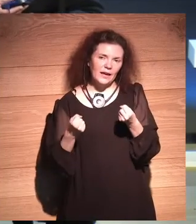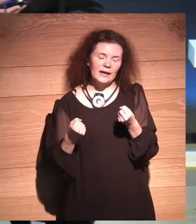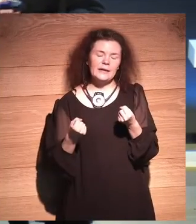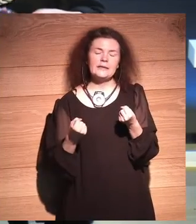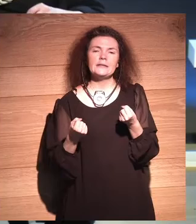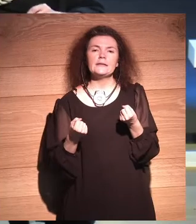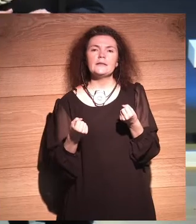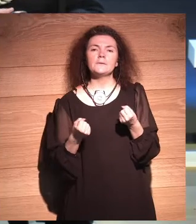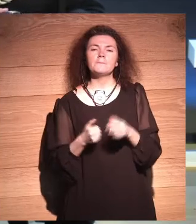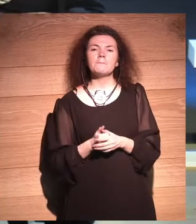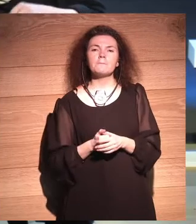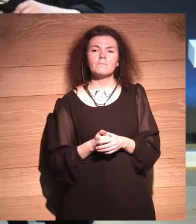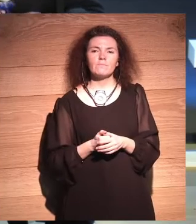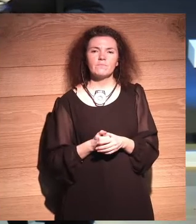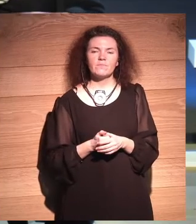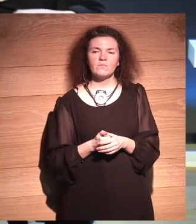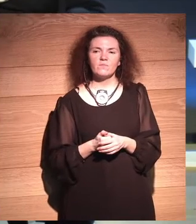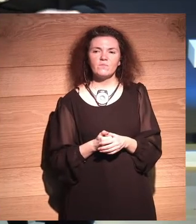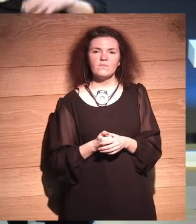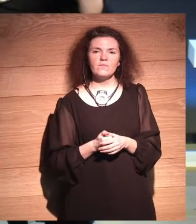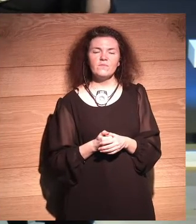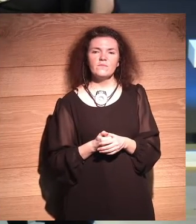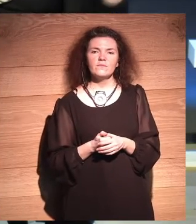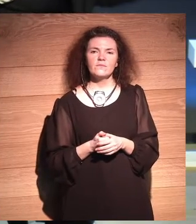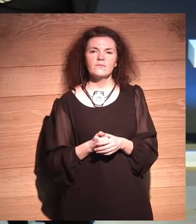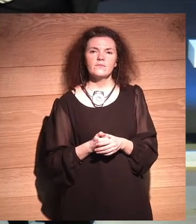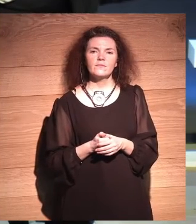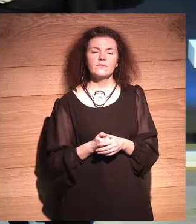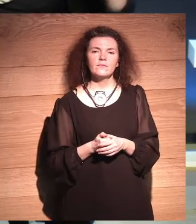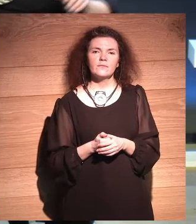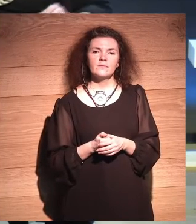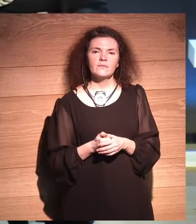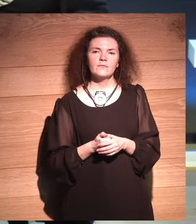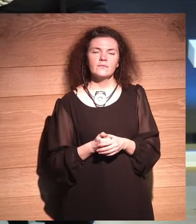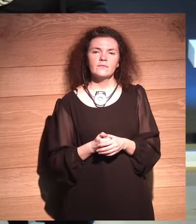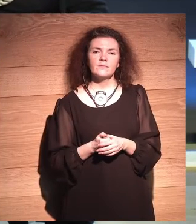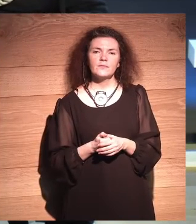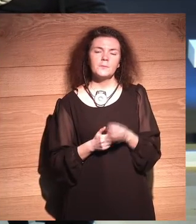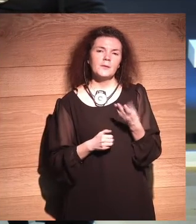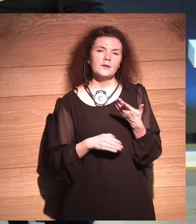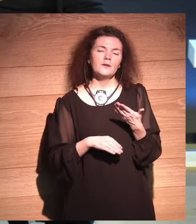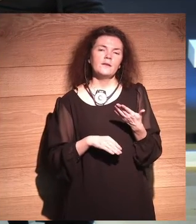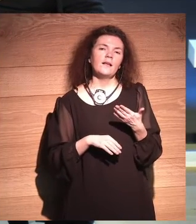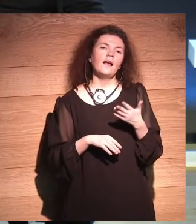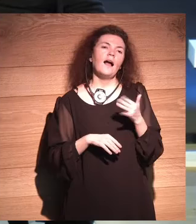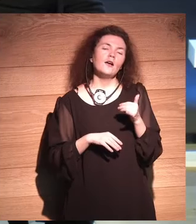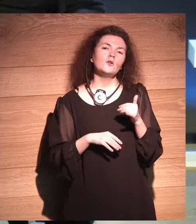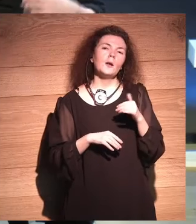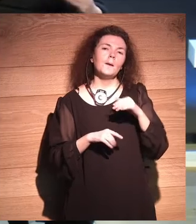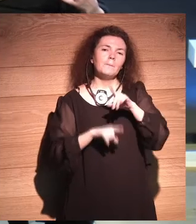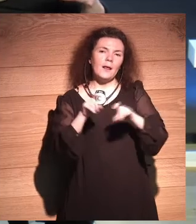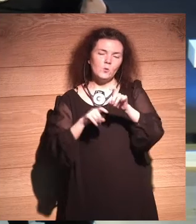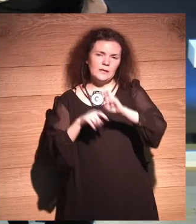apologize in advance for the poor answers. So there were a number of questions, and it was the question I didn't get to before,